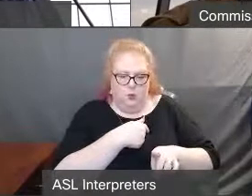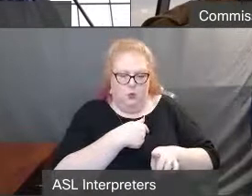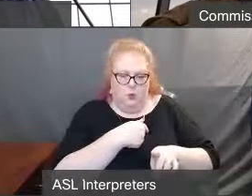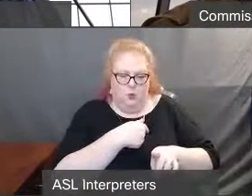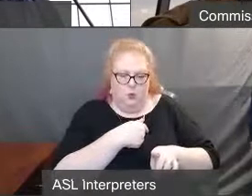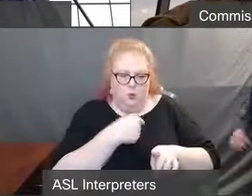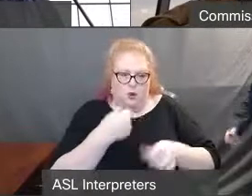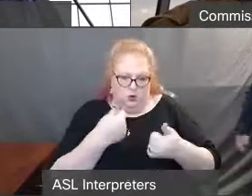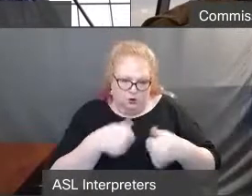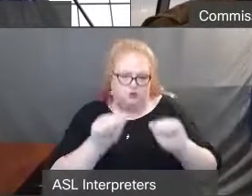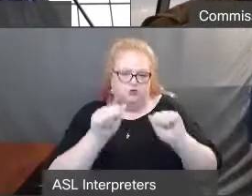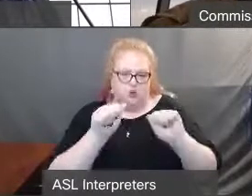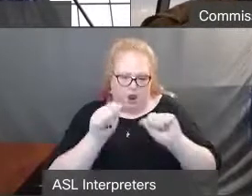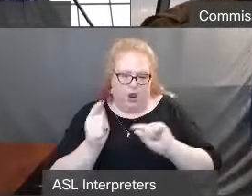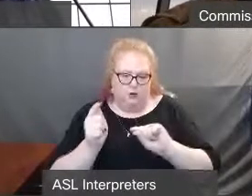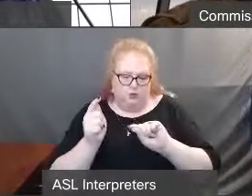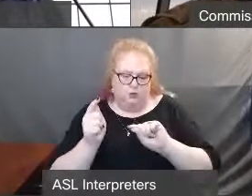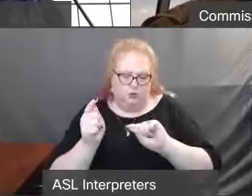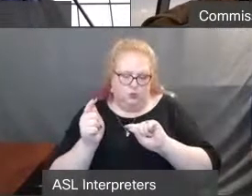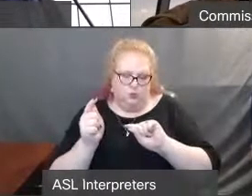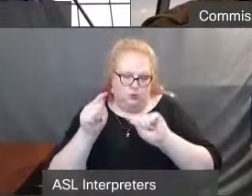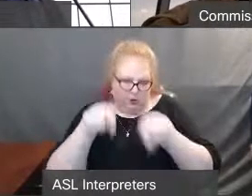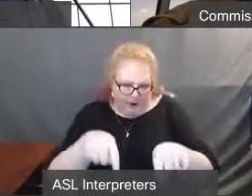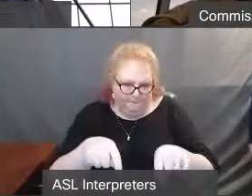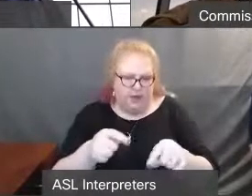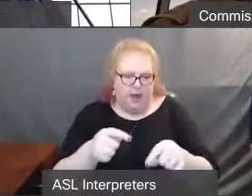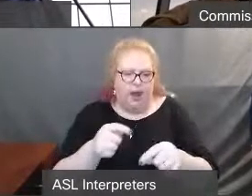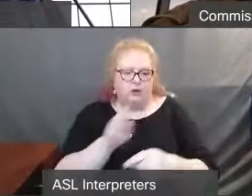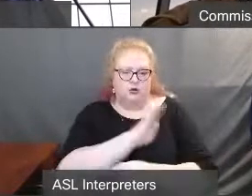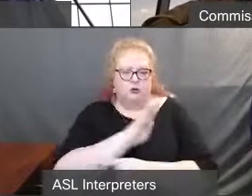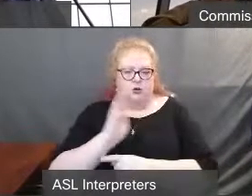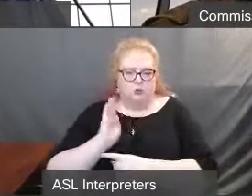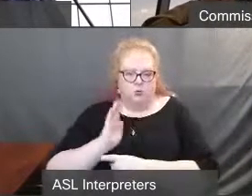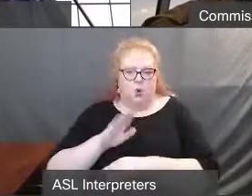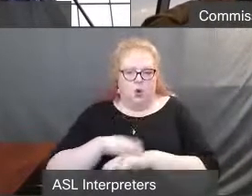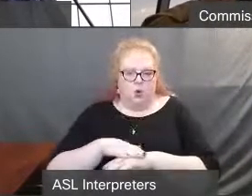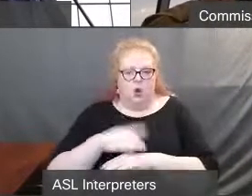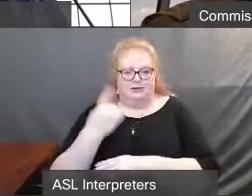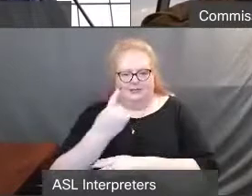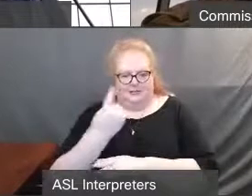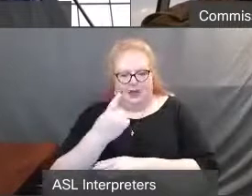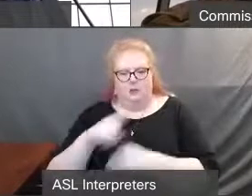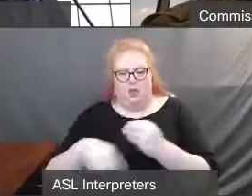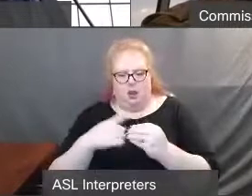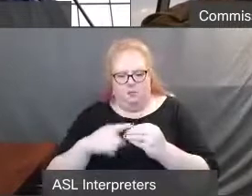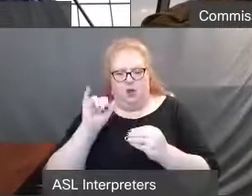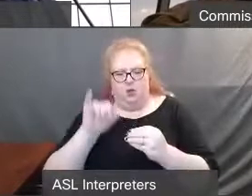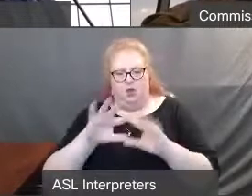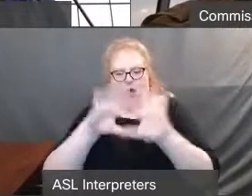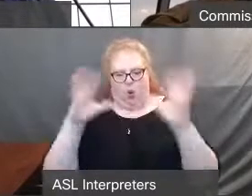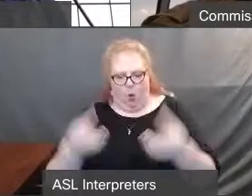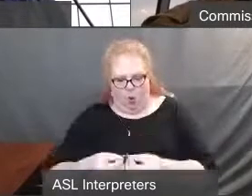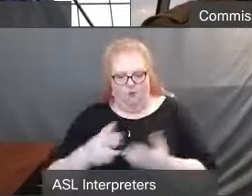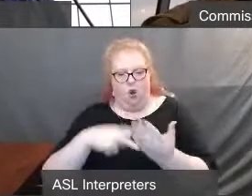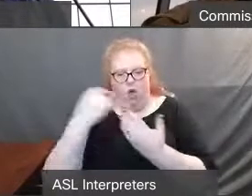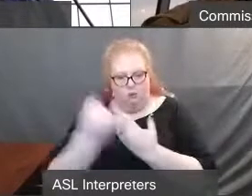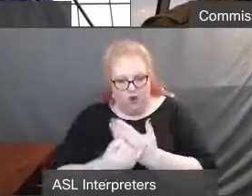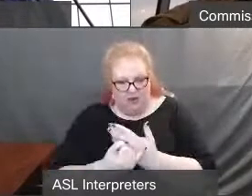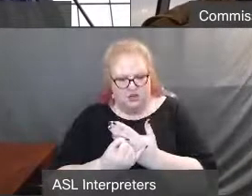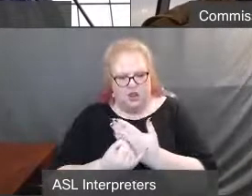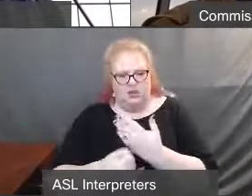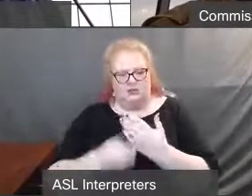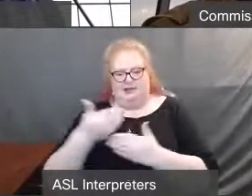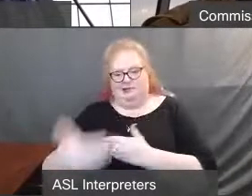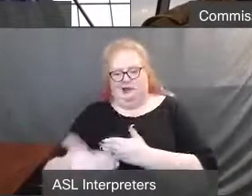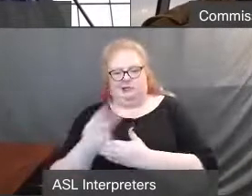we're going to try to come back to the board on something on the overall project in the next 60 to